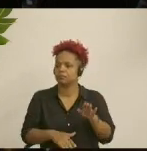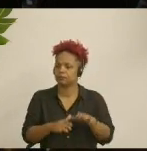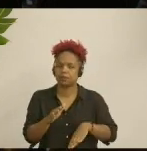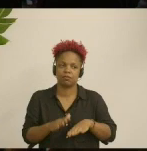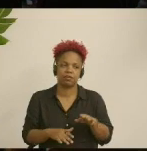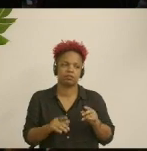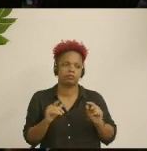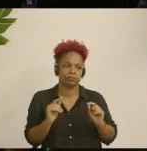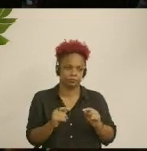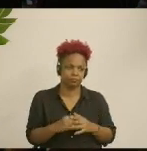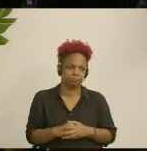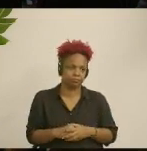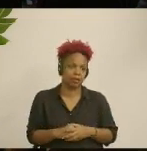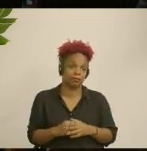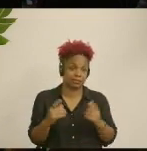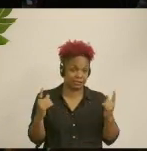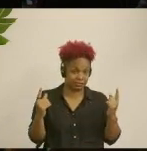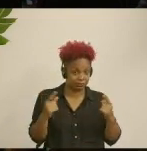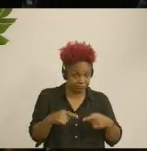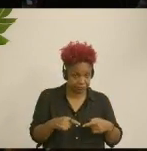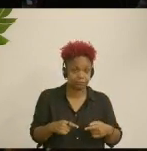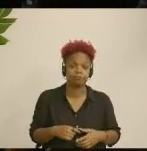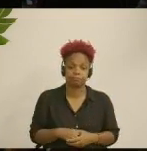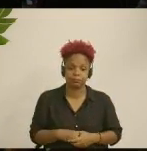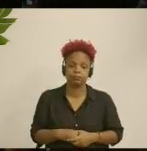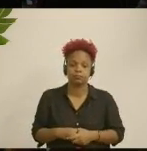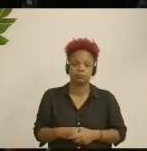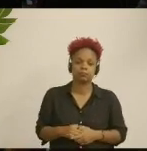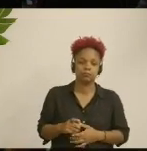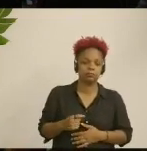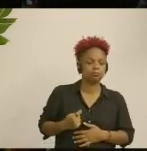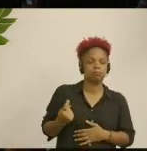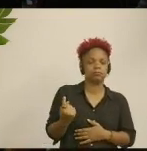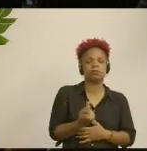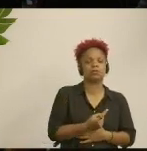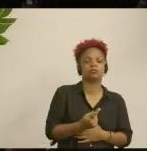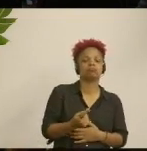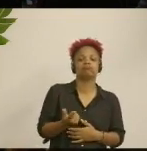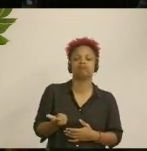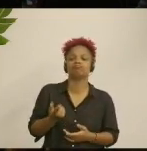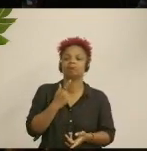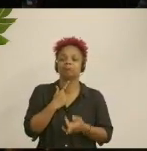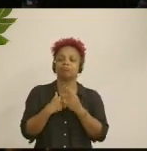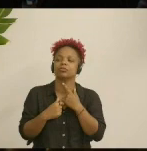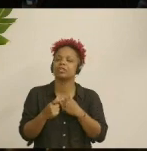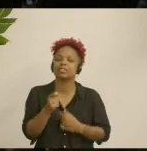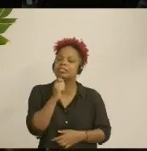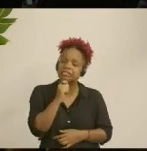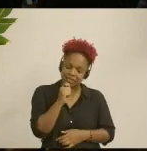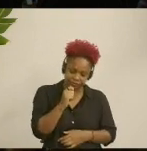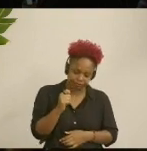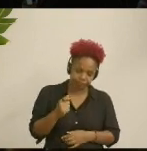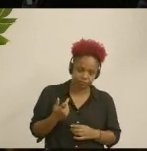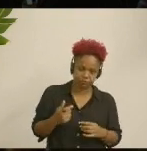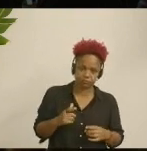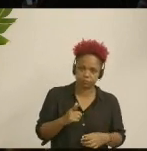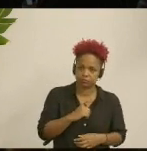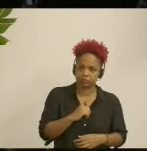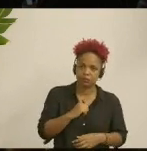societal challenges. So we're not aspiring to a technocracy, we're aspiring to a